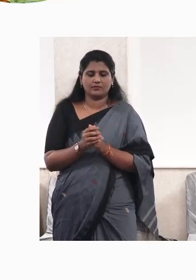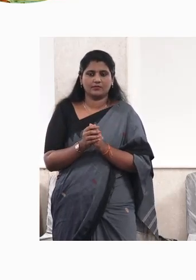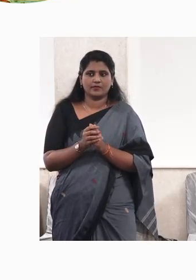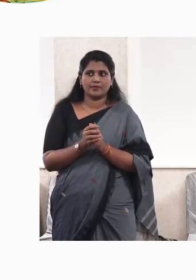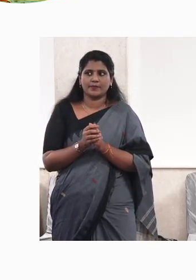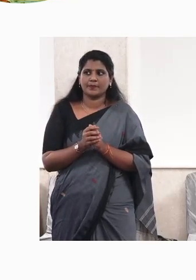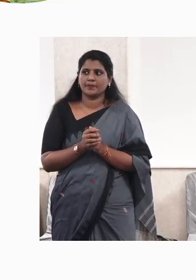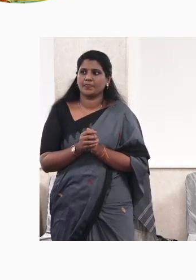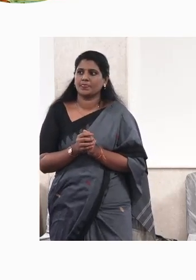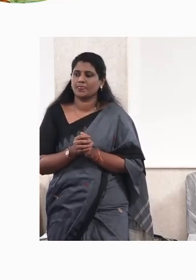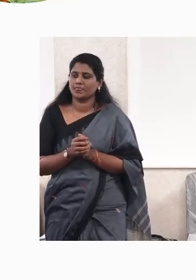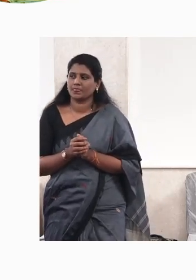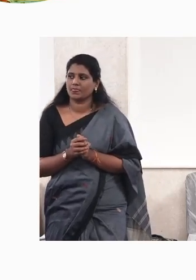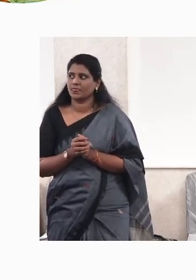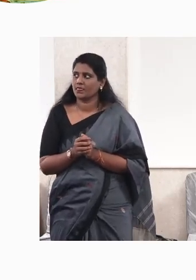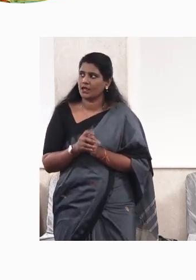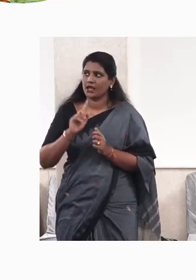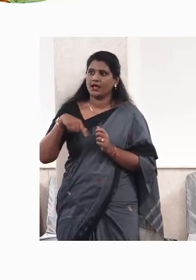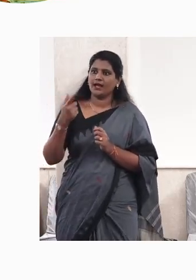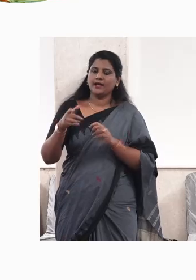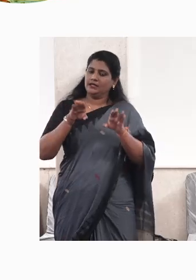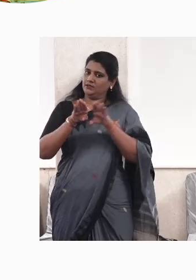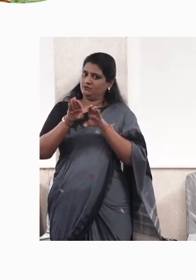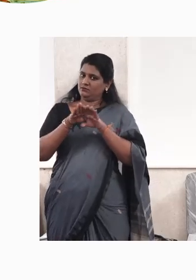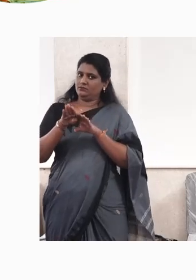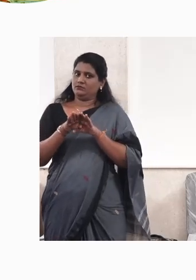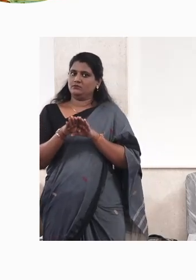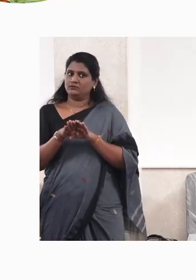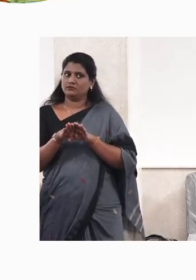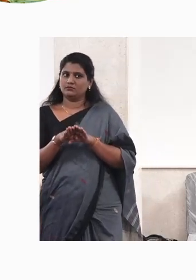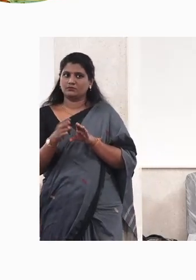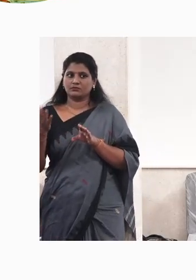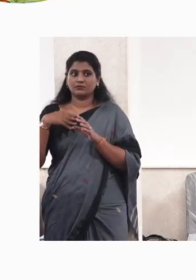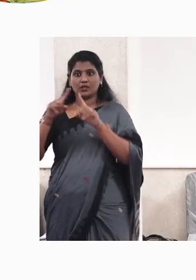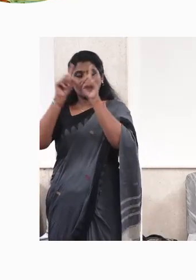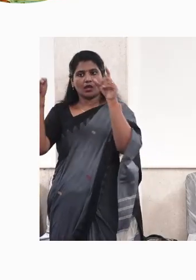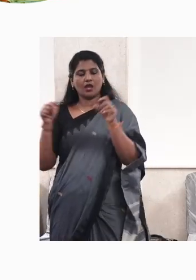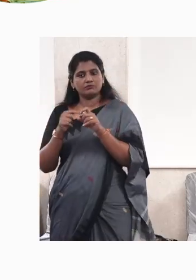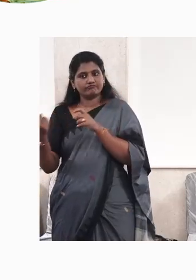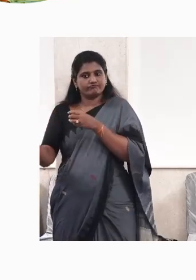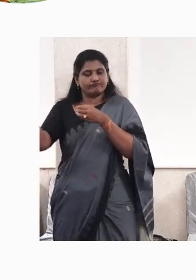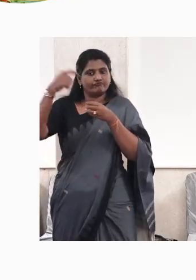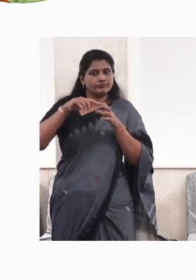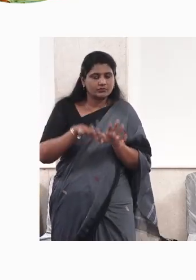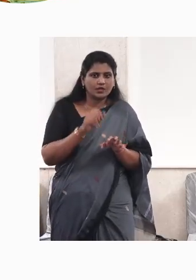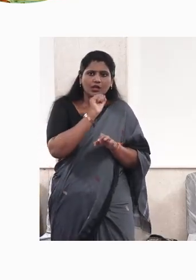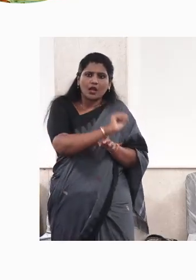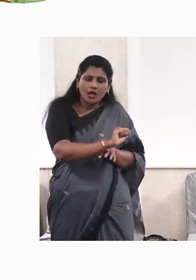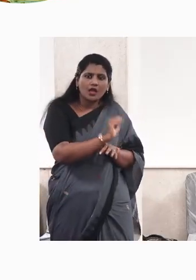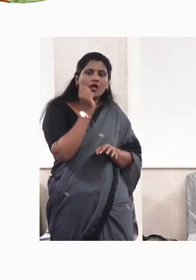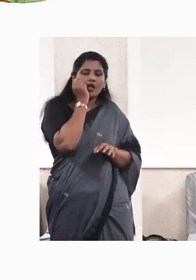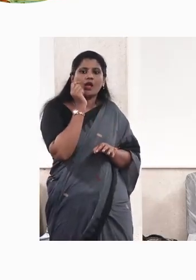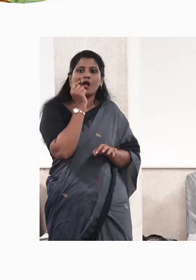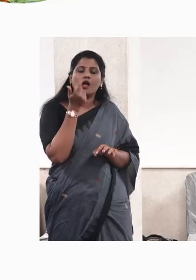And then there are other relatives also came into the picture, their parents